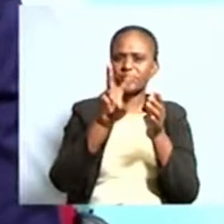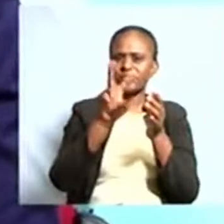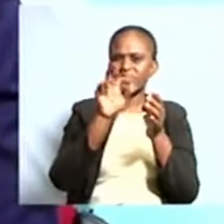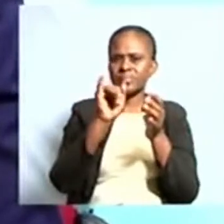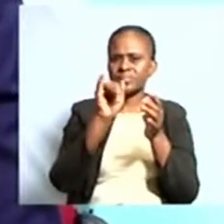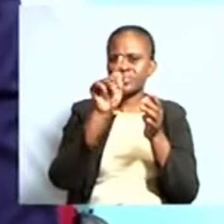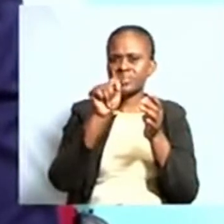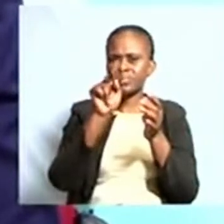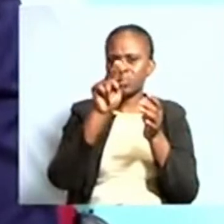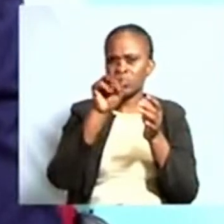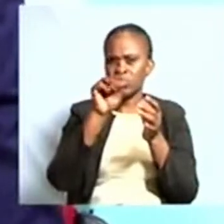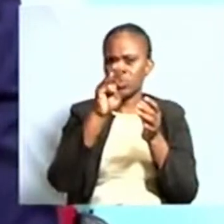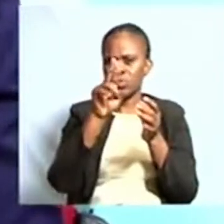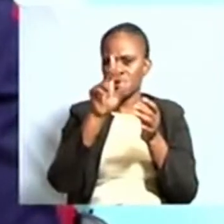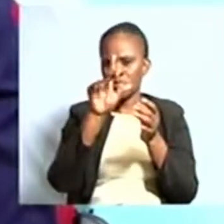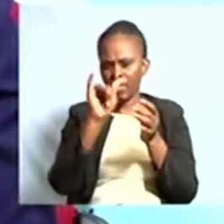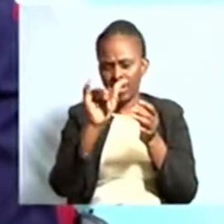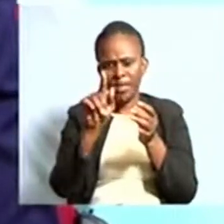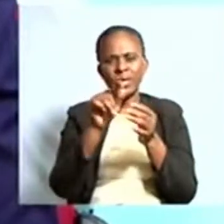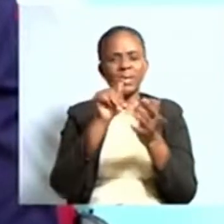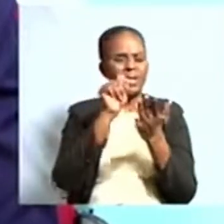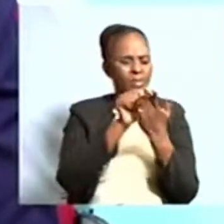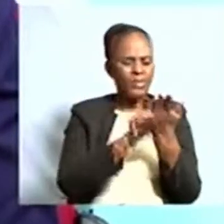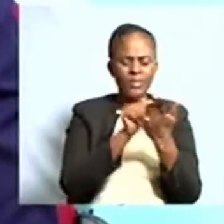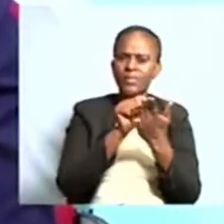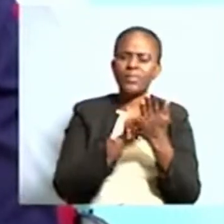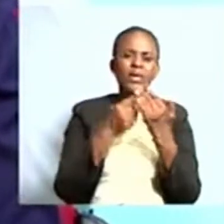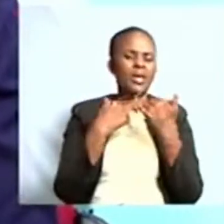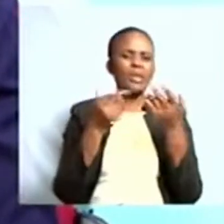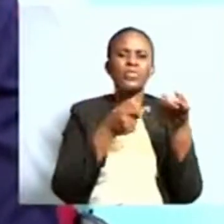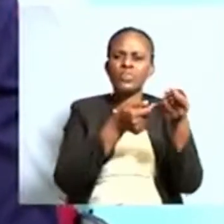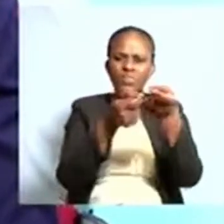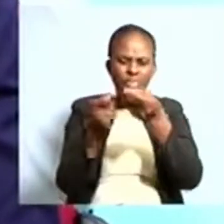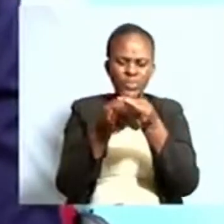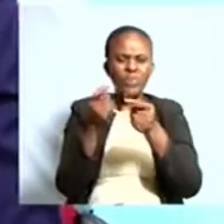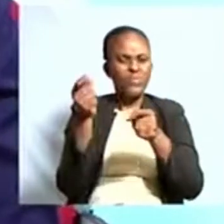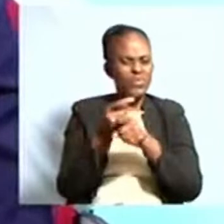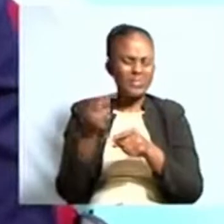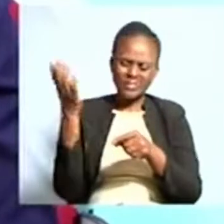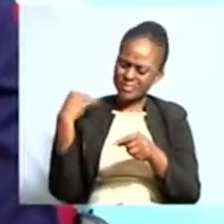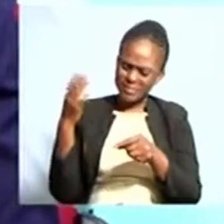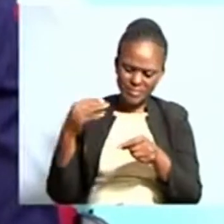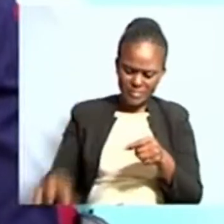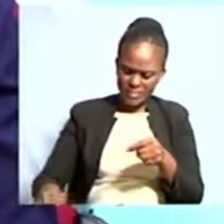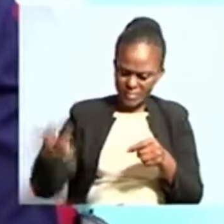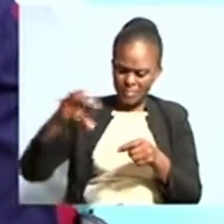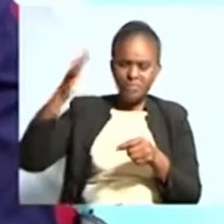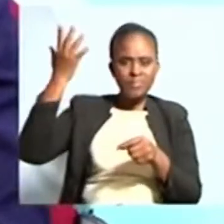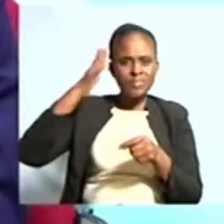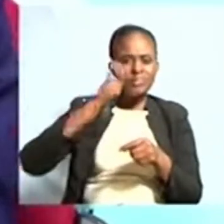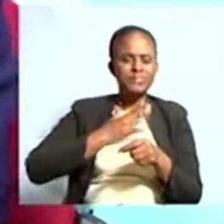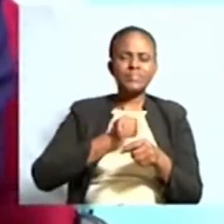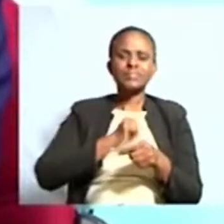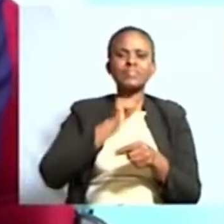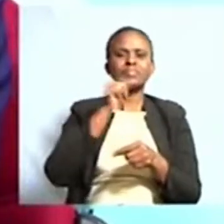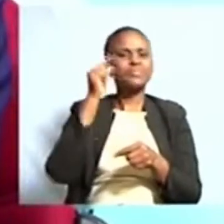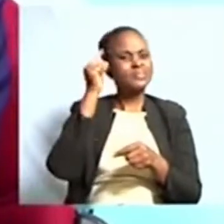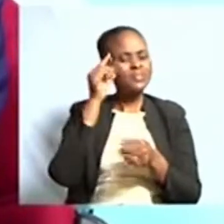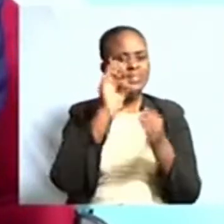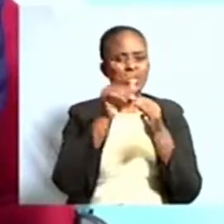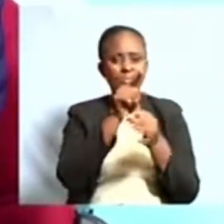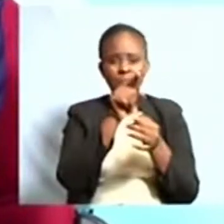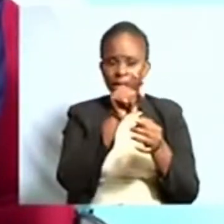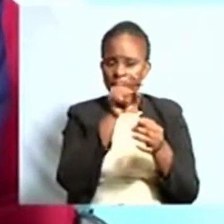think those have gone under laboratory tests, and we have been feeding on them from childhood. So I don't think if we go into